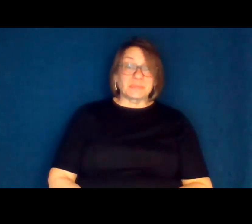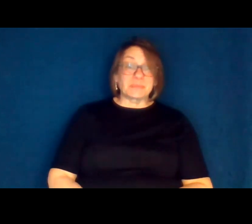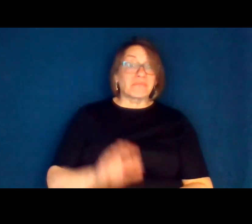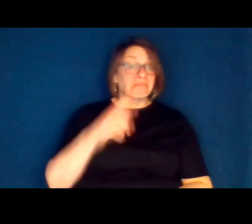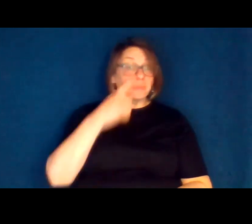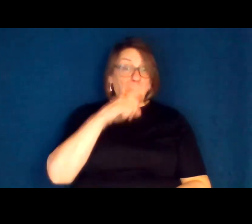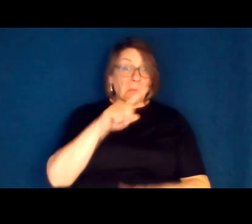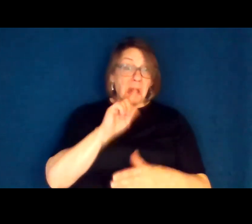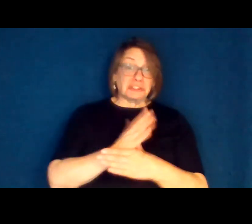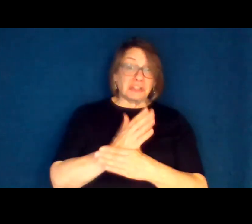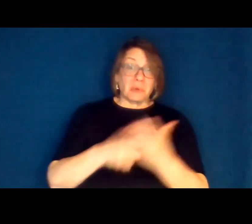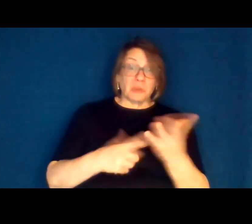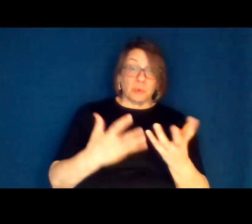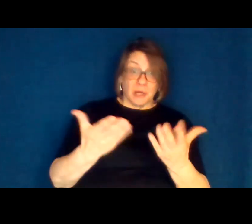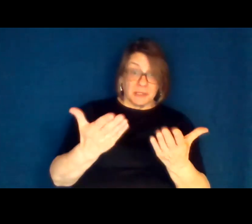share your update.